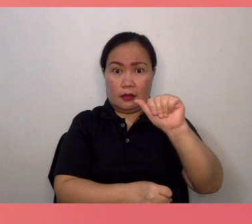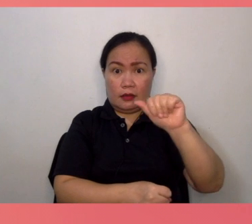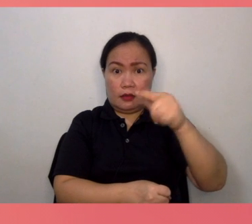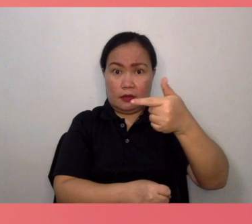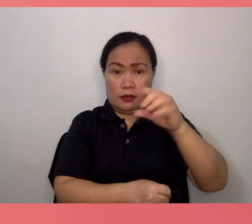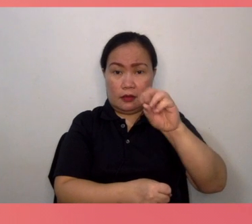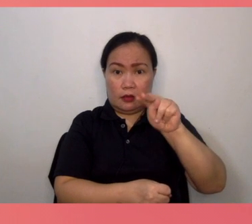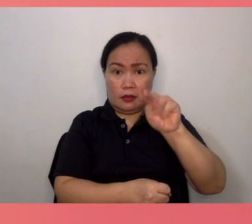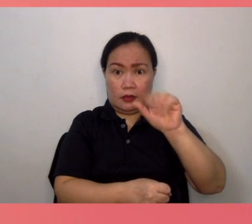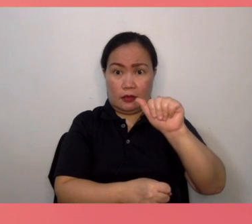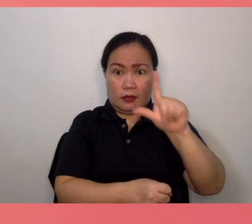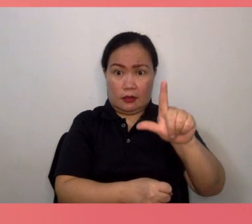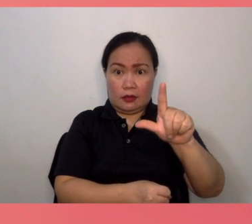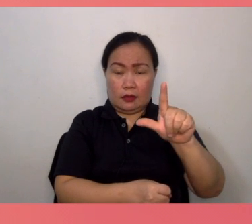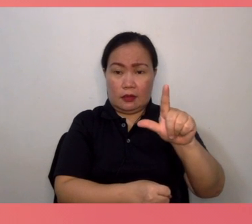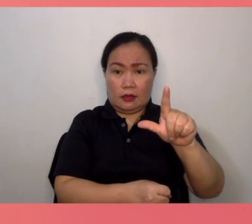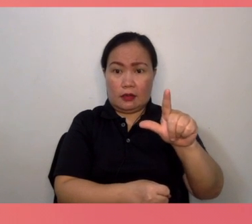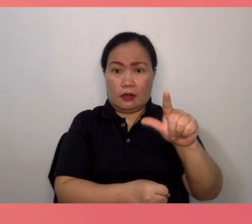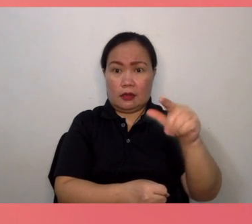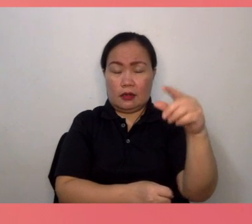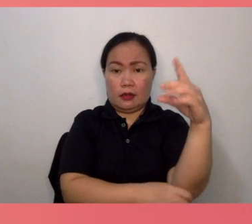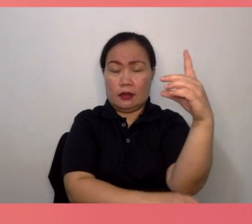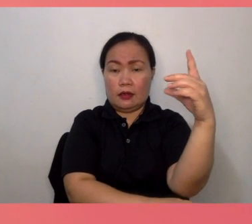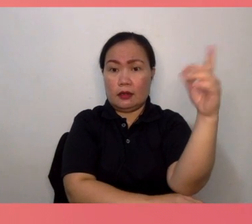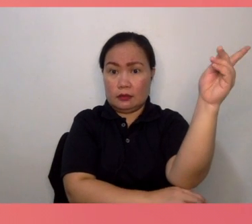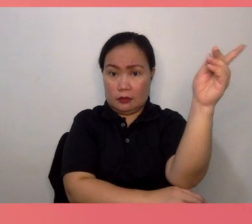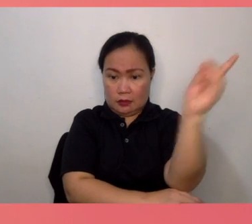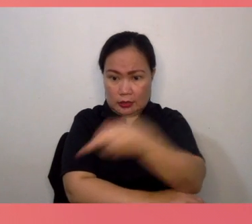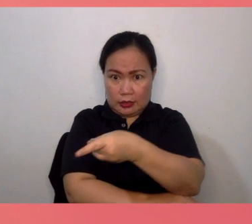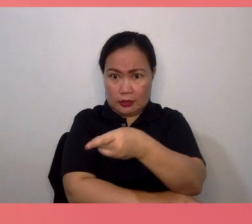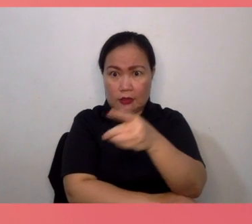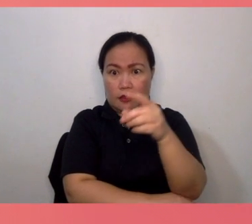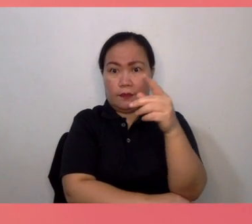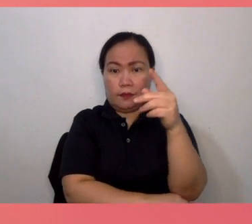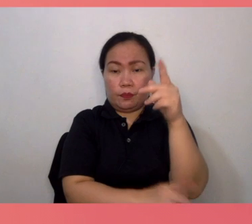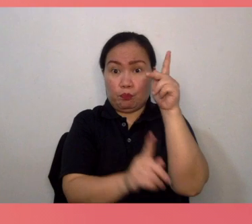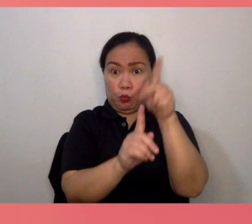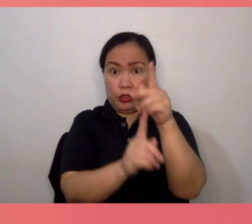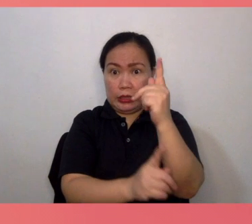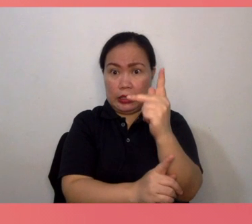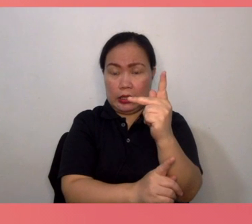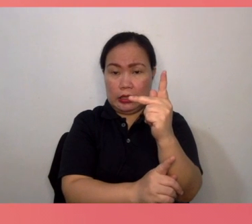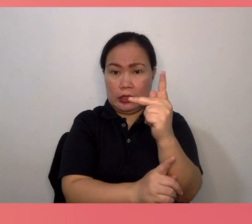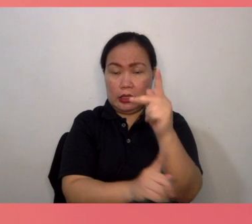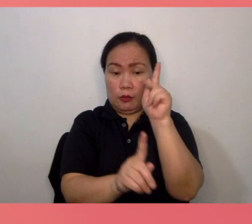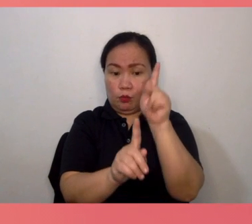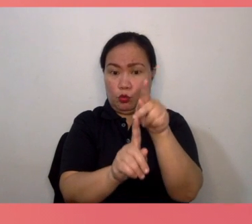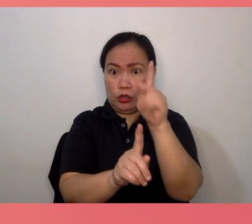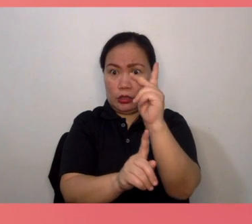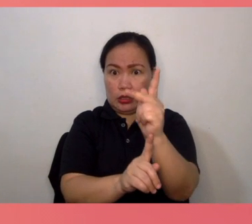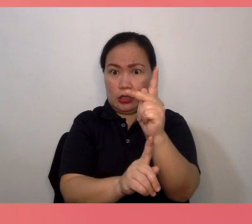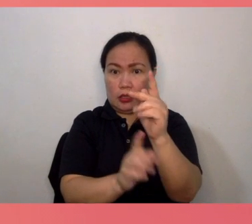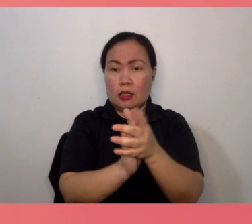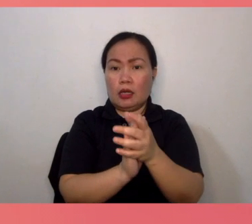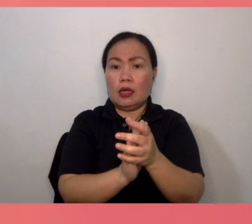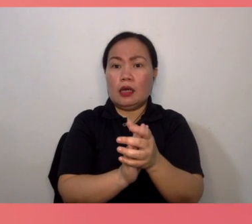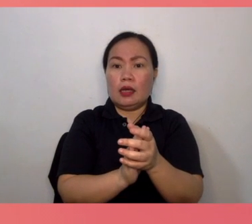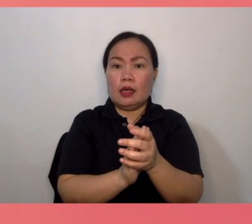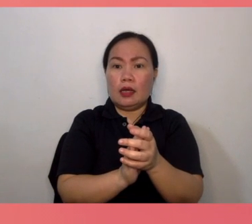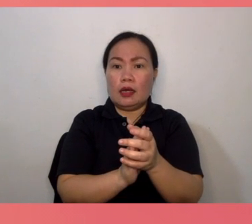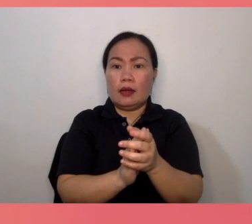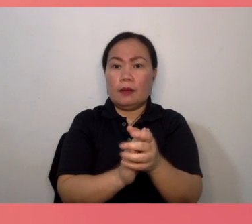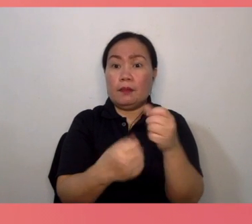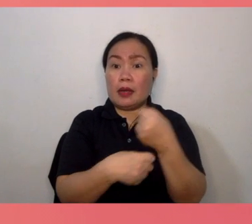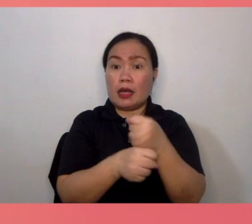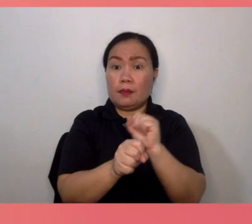diagonal, and then I will name this intersection o yung point na to as point K. Okay, so makakabuo tayo ng